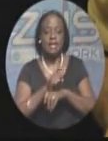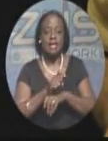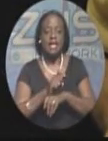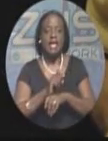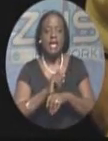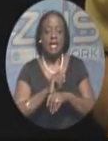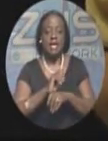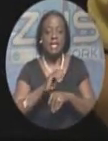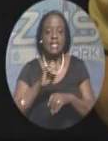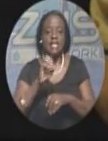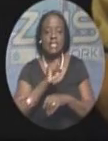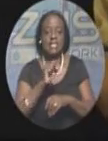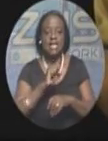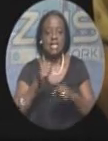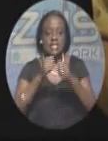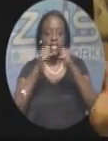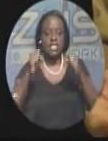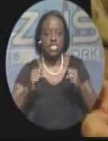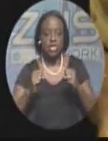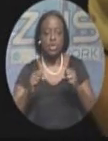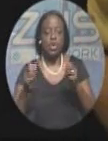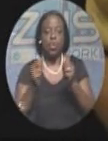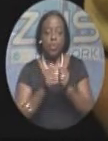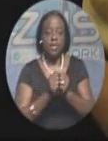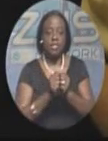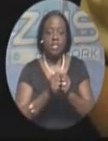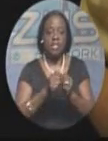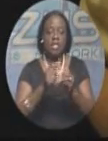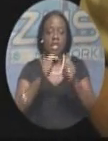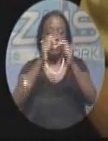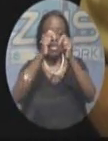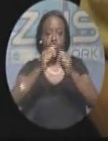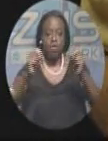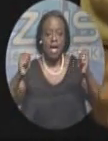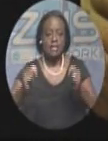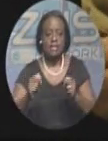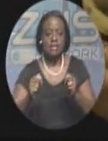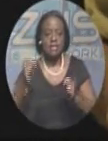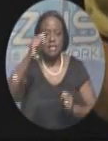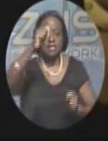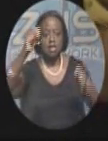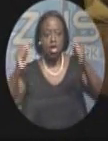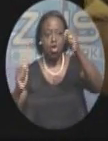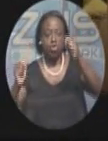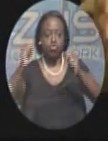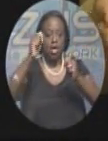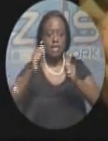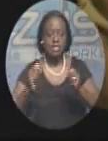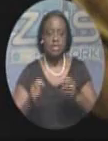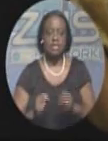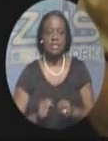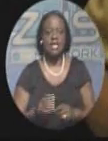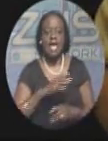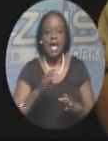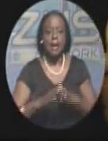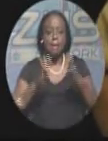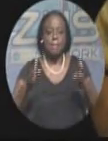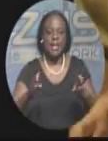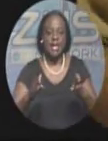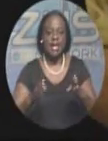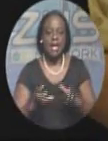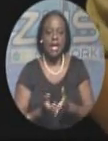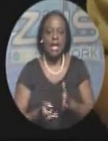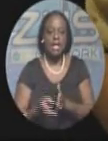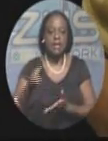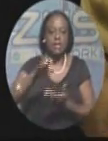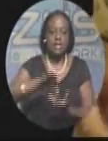we had assigned to the area, thanks to our community partners, and of course, really large dump trucks.